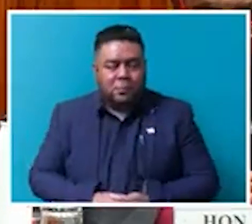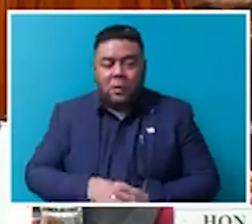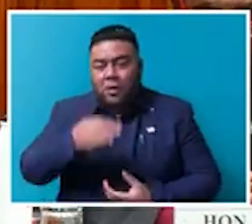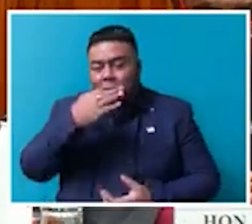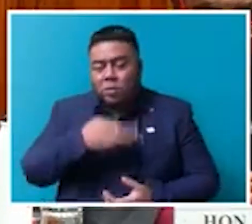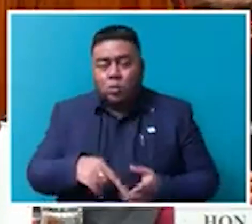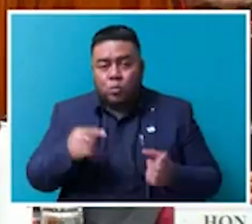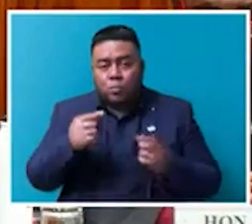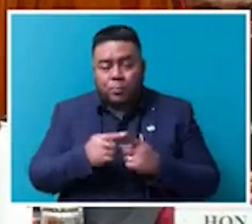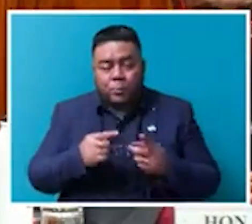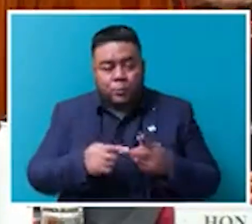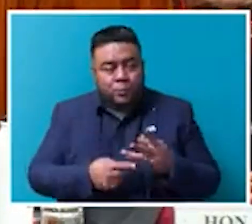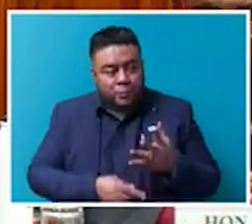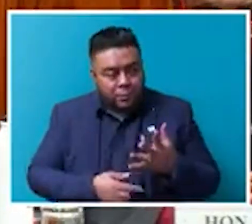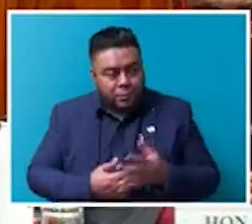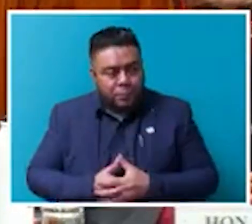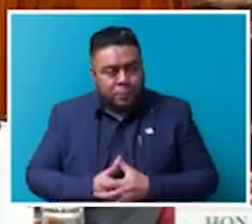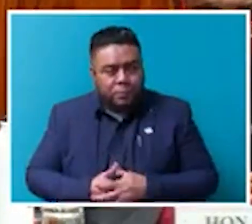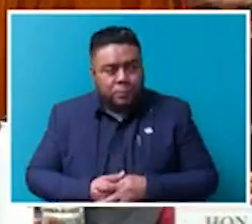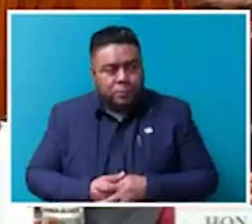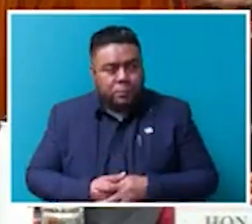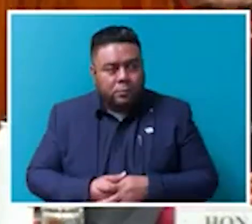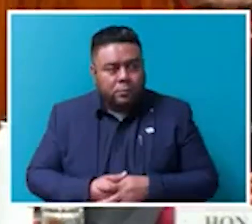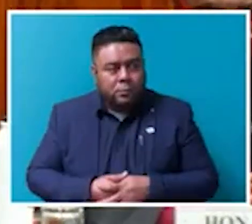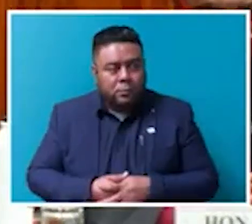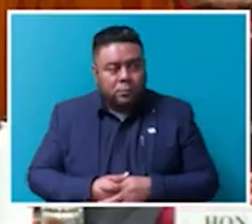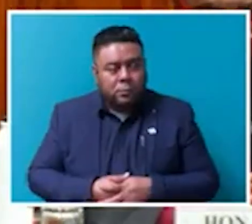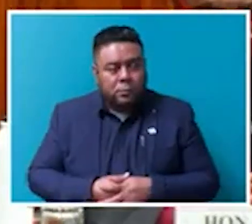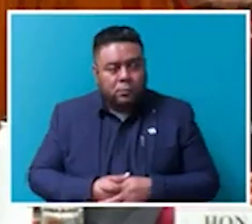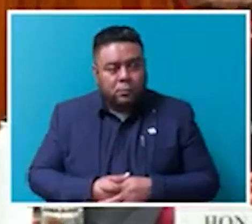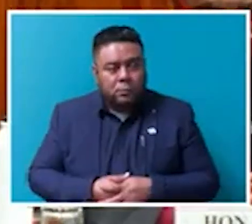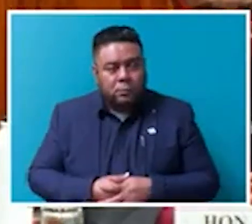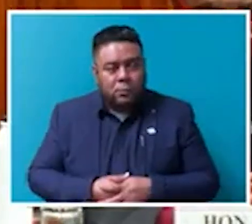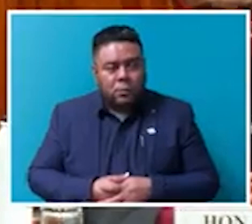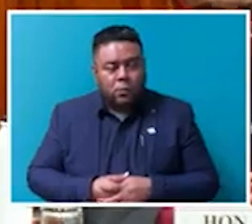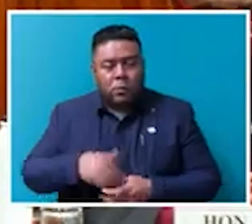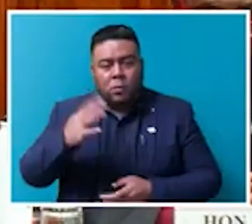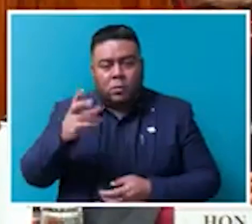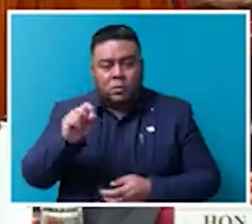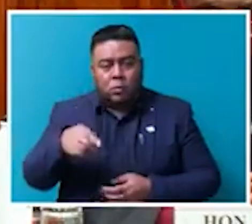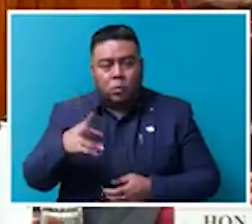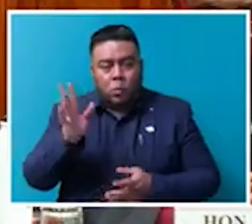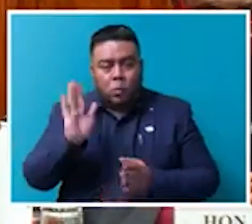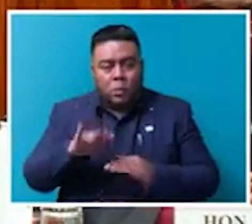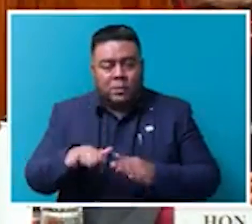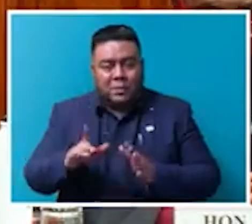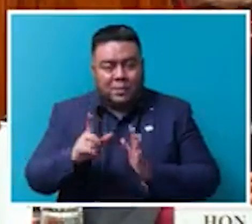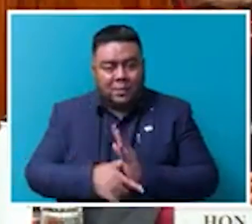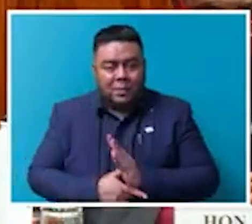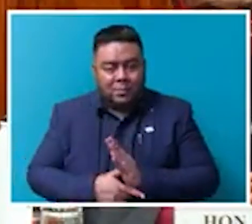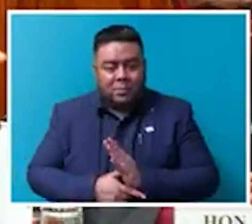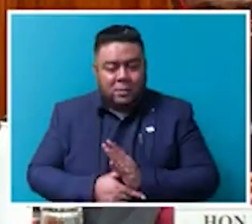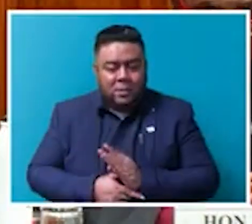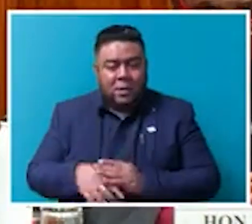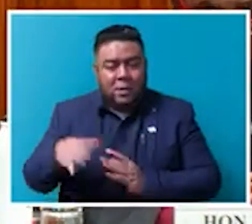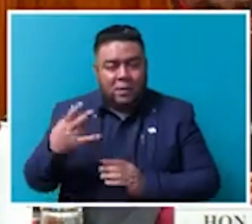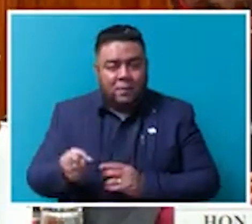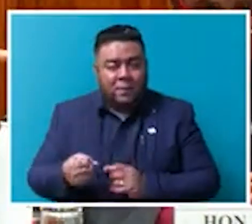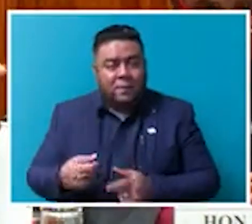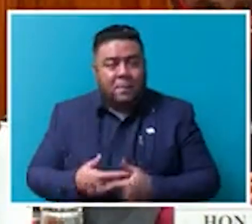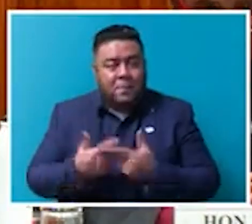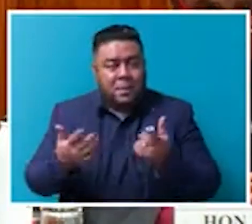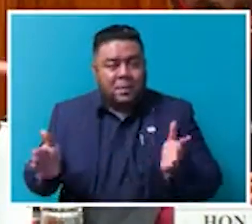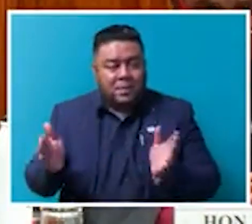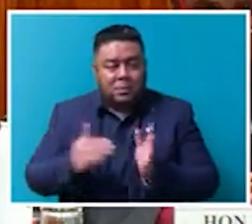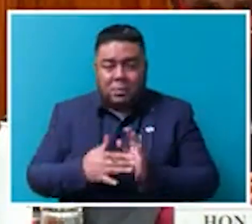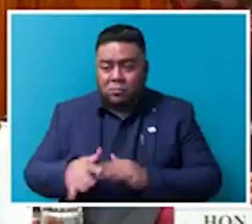side, Madam Deputy Speaker, with regards to the waiting time. If a bigger space, as you have mentioned, that